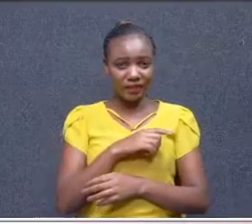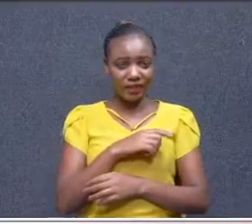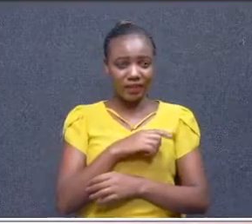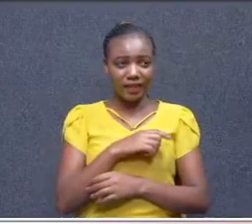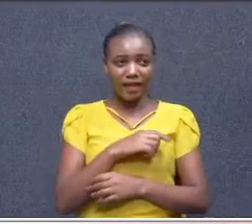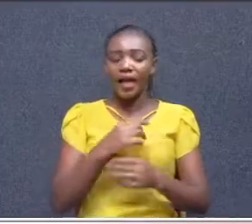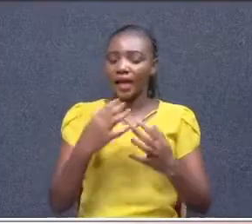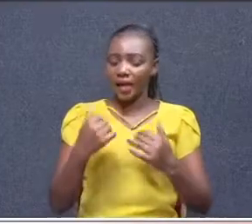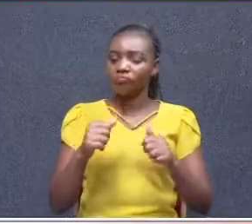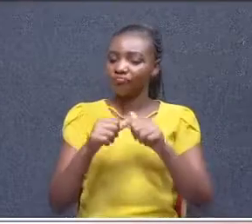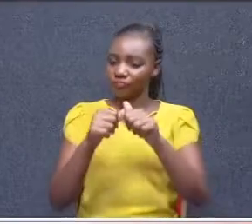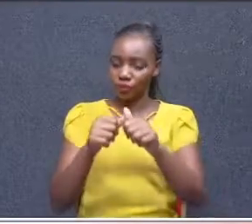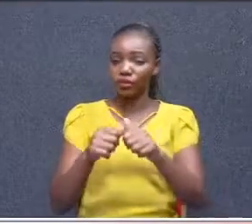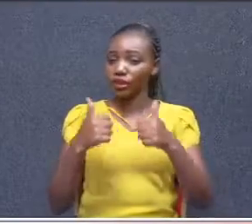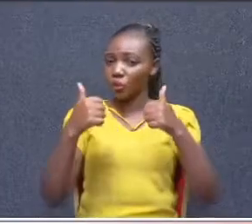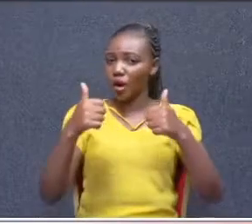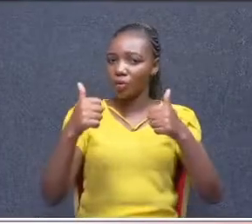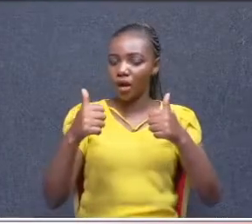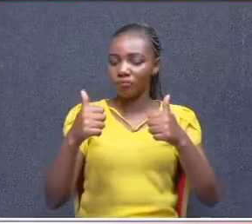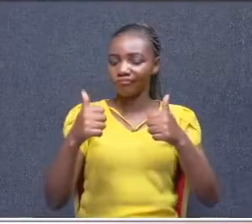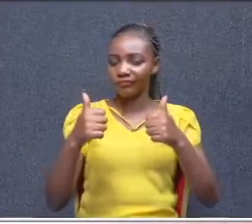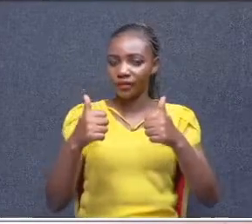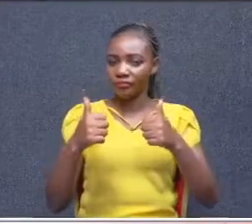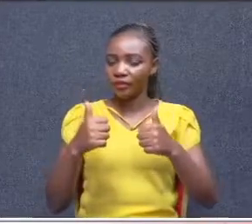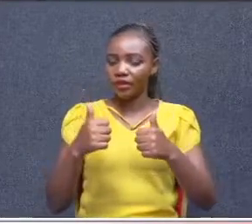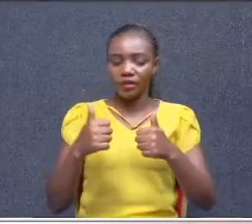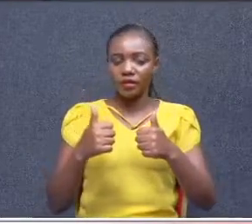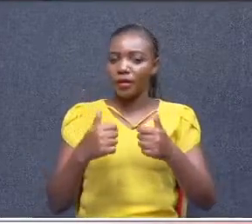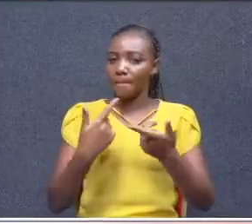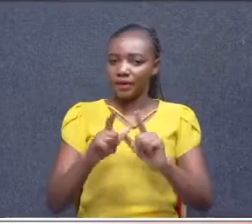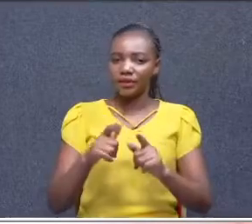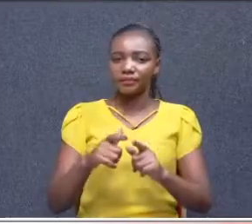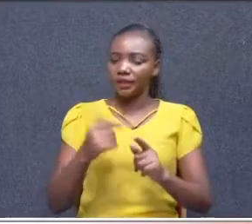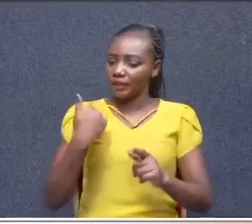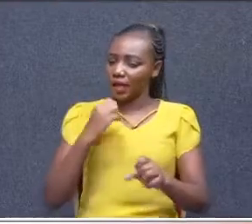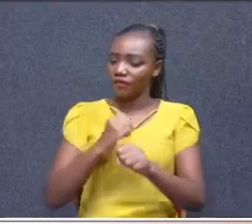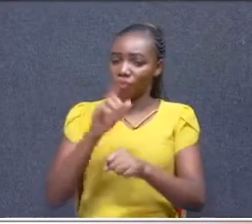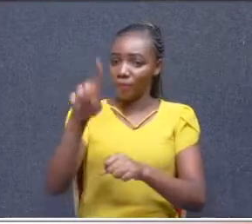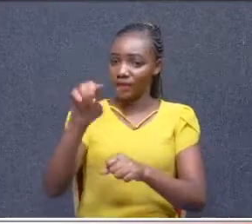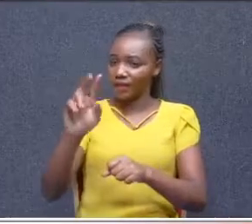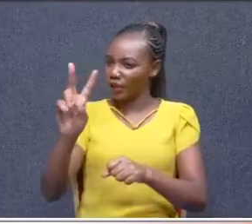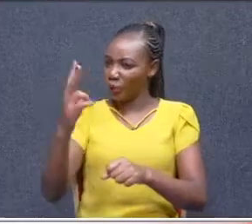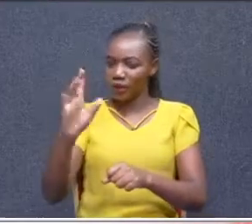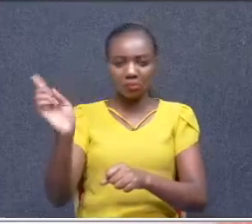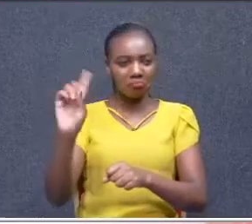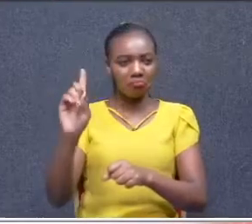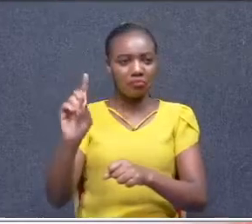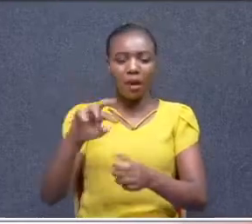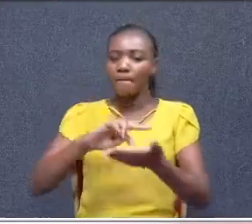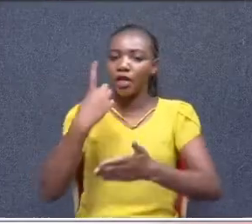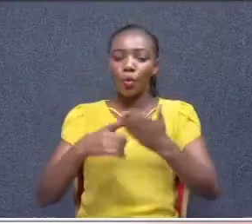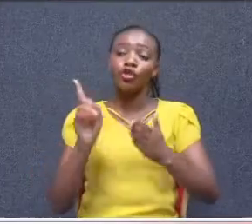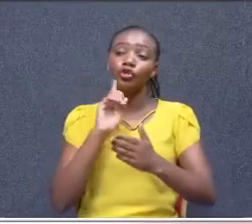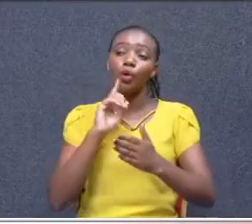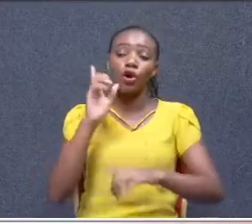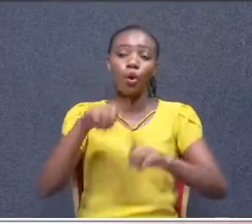it's nothing where I have any excuse, it's my fault. But like I said, I don't do mistakes two times. And we make our